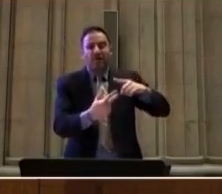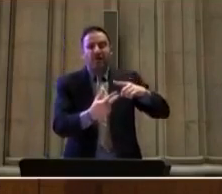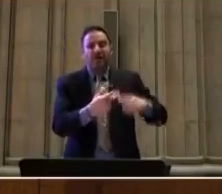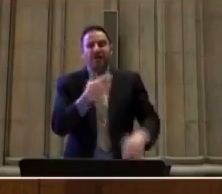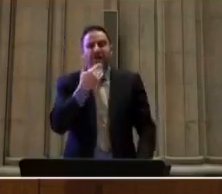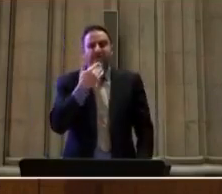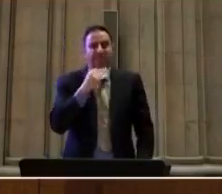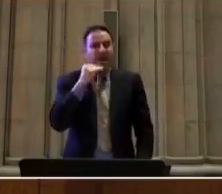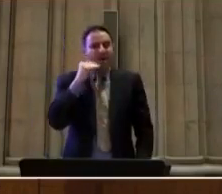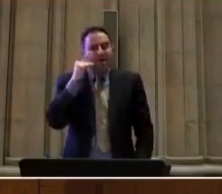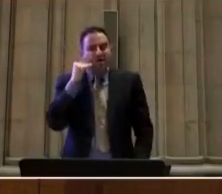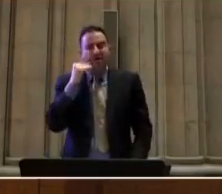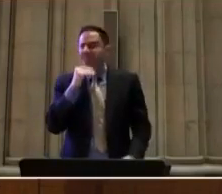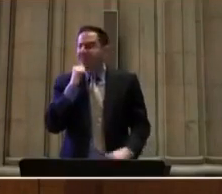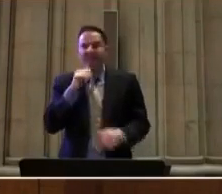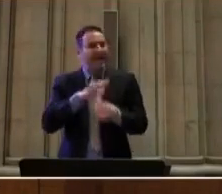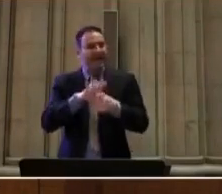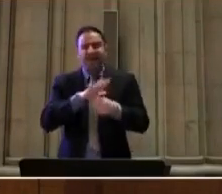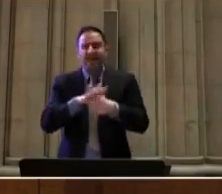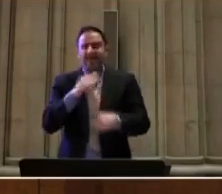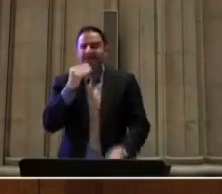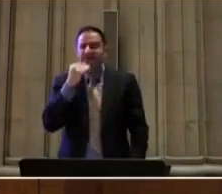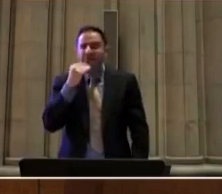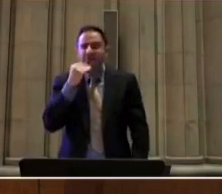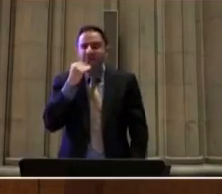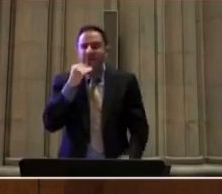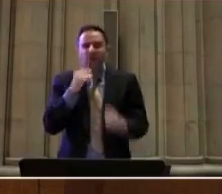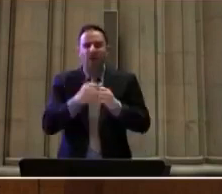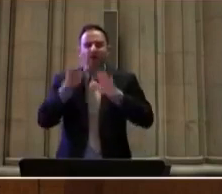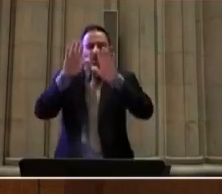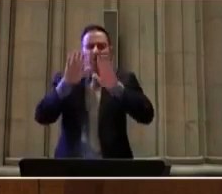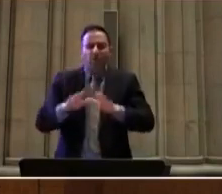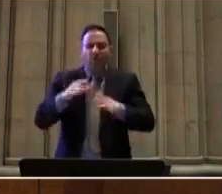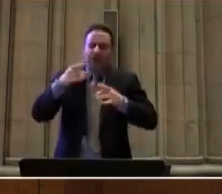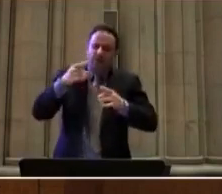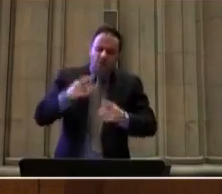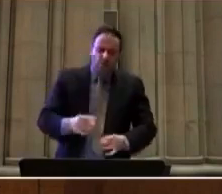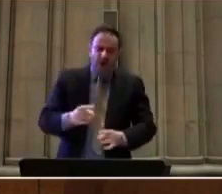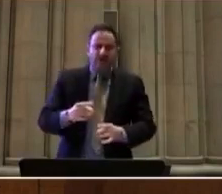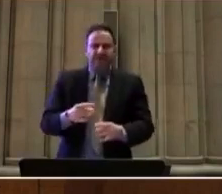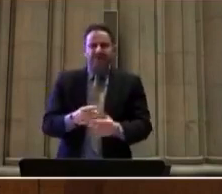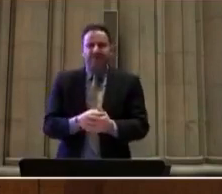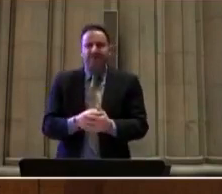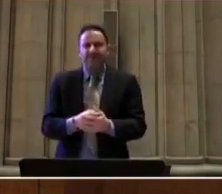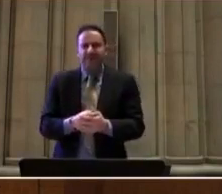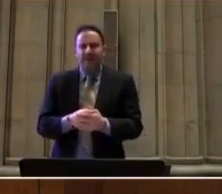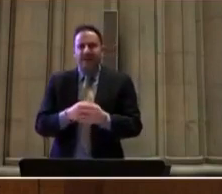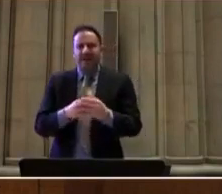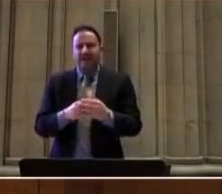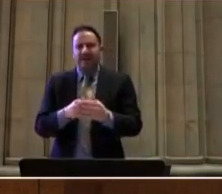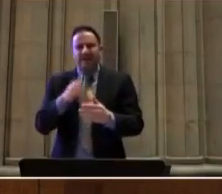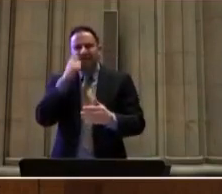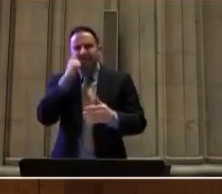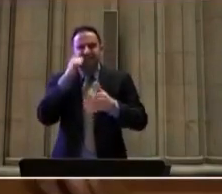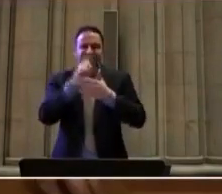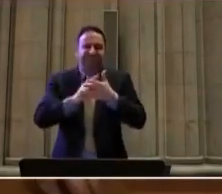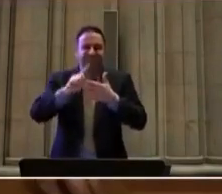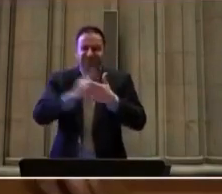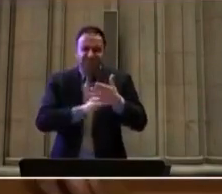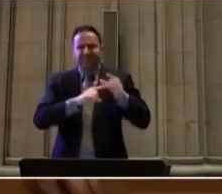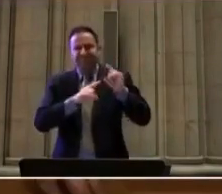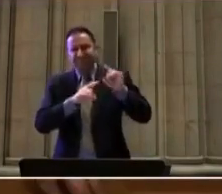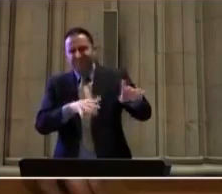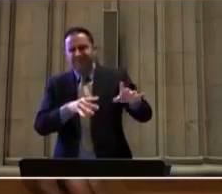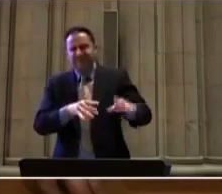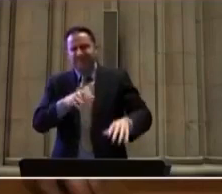and ill-nourished, besieged by the Great Depression and beset by bigotry and hatred. At such a time as